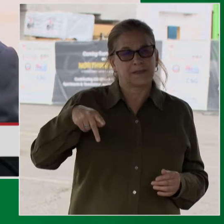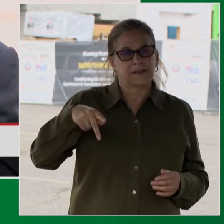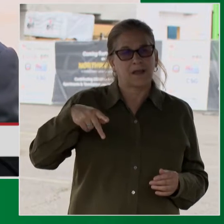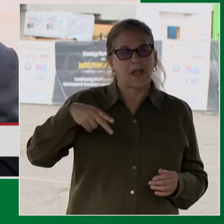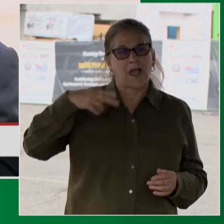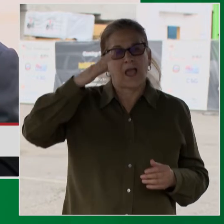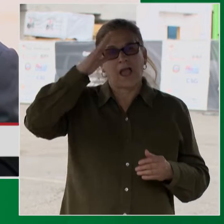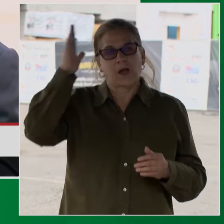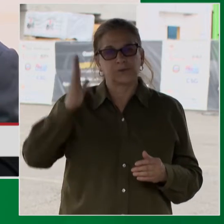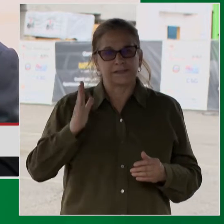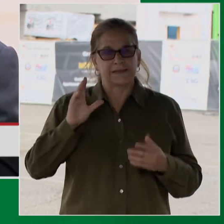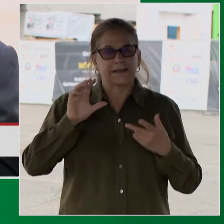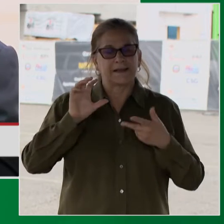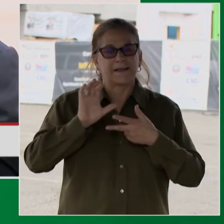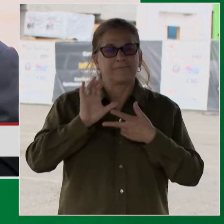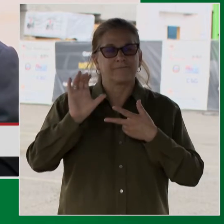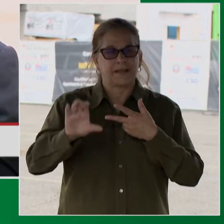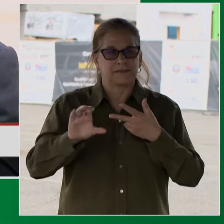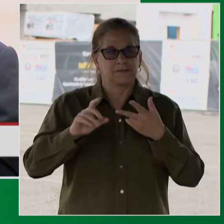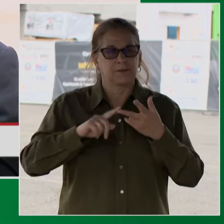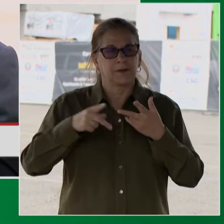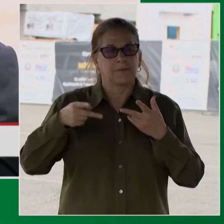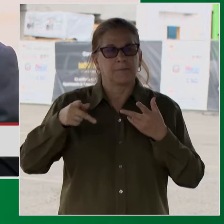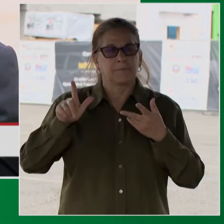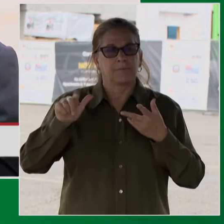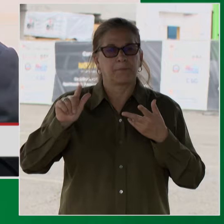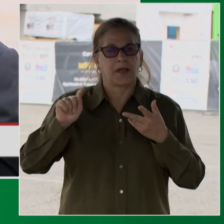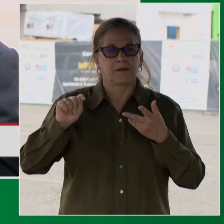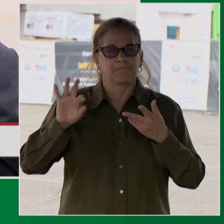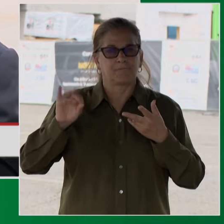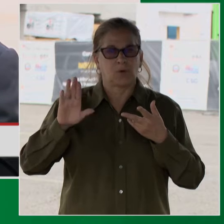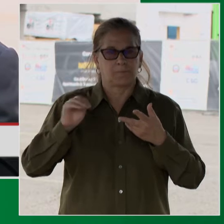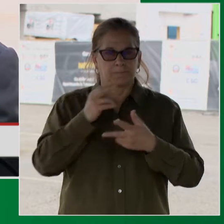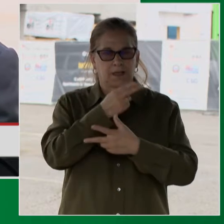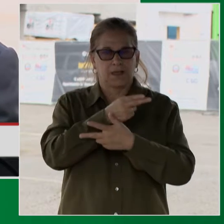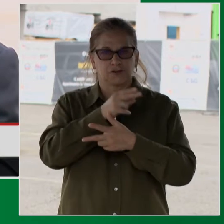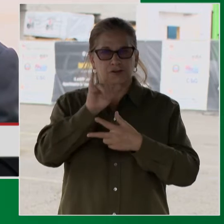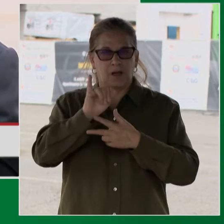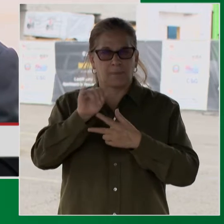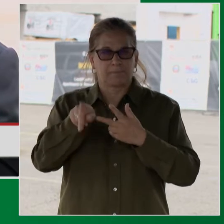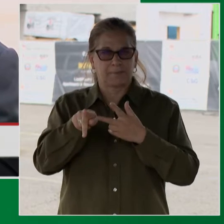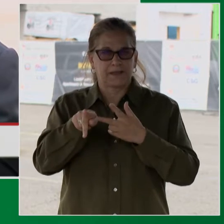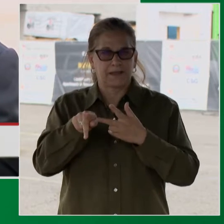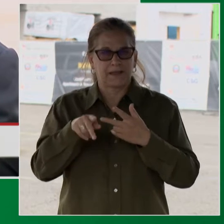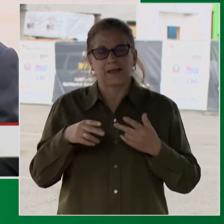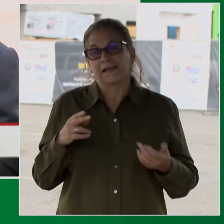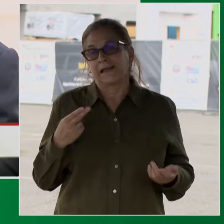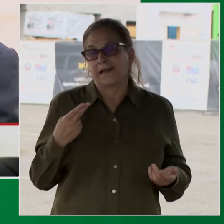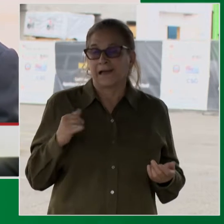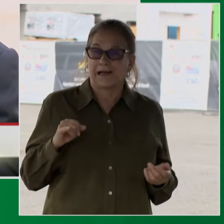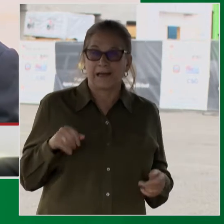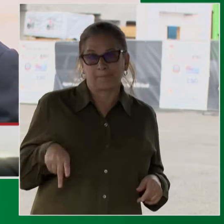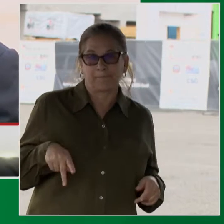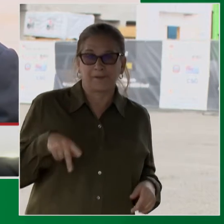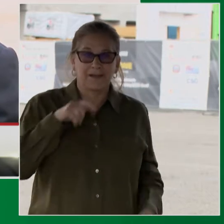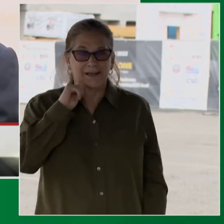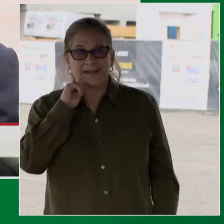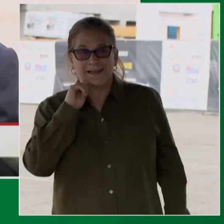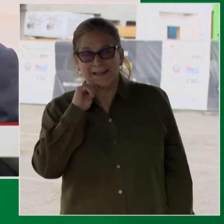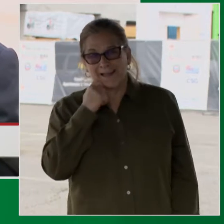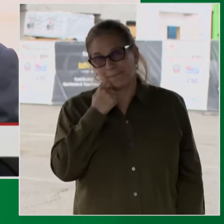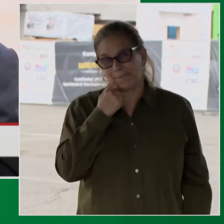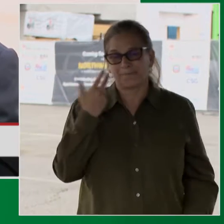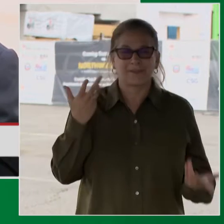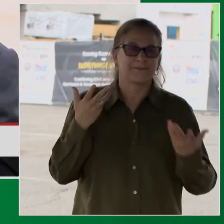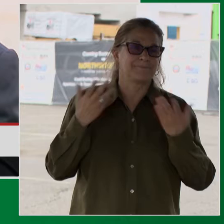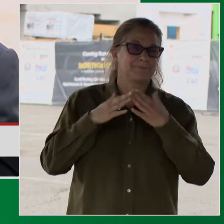workforce housing that's more infill. And so we've been targeting incomes between about $80,000 to $120,000 and really focused on creating